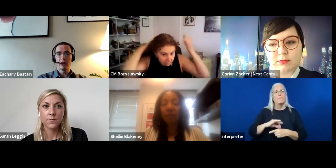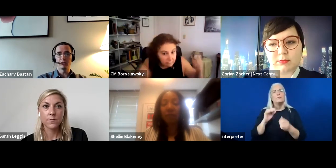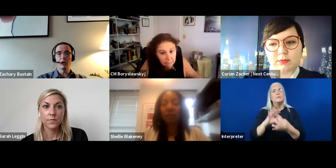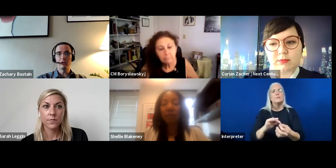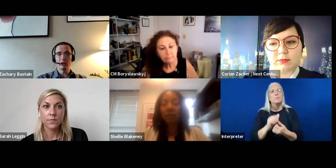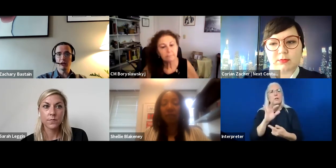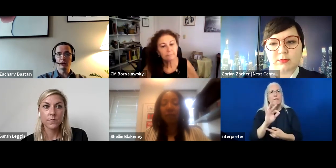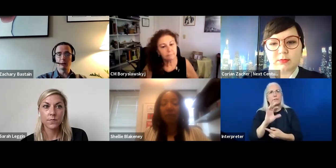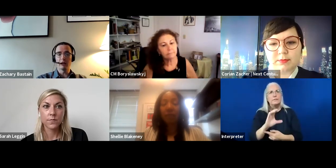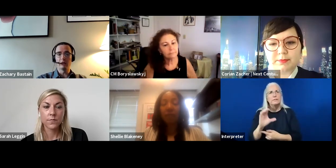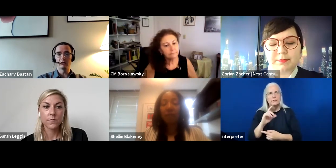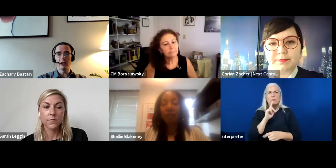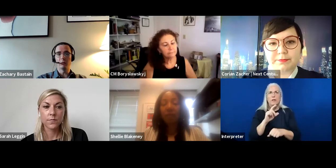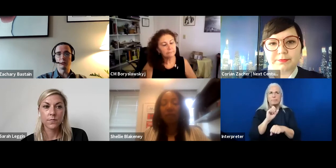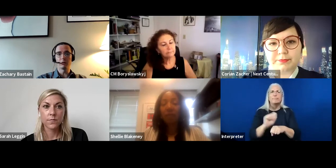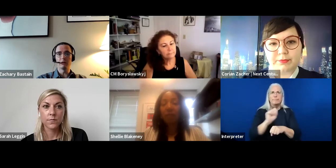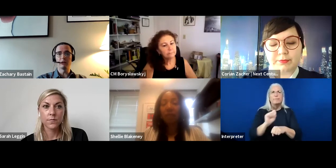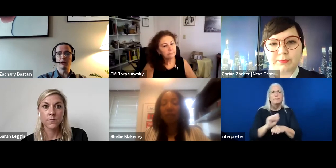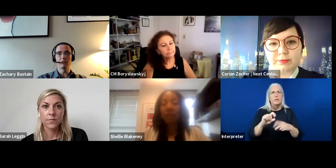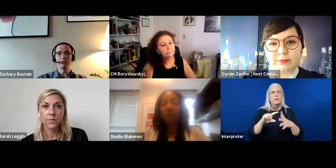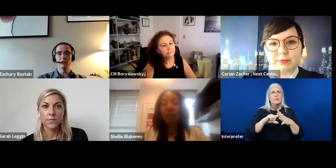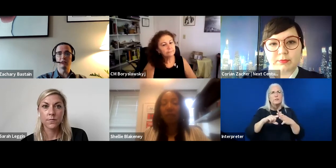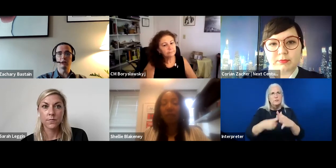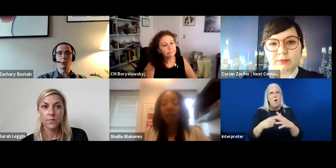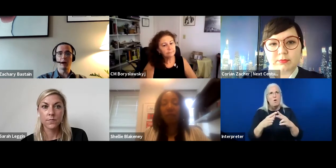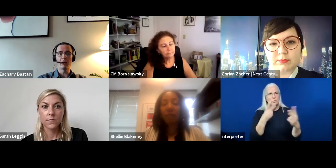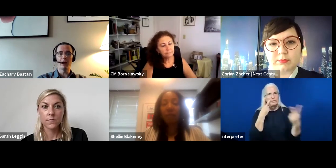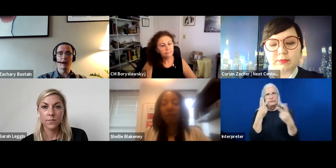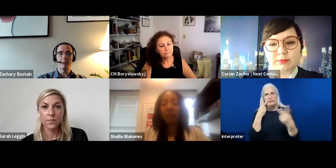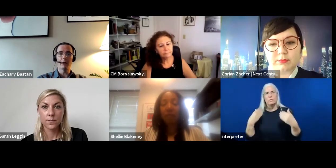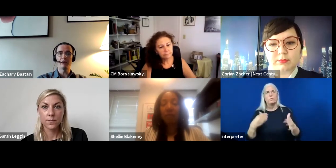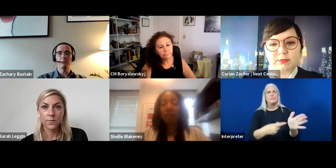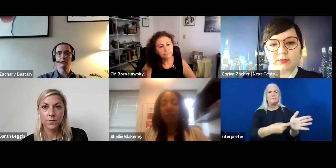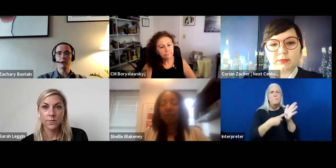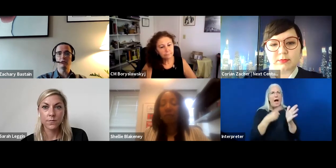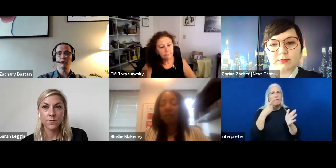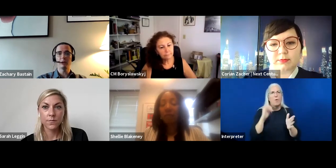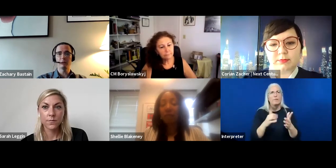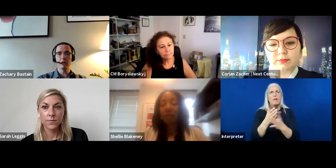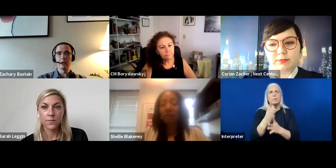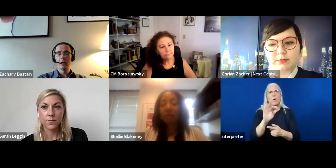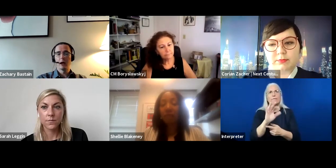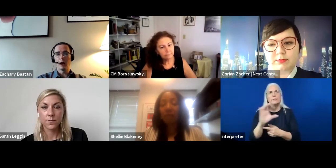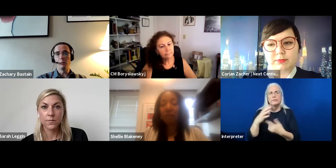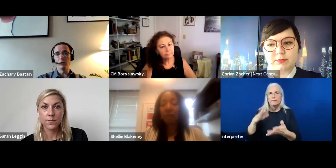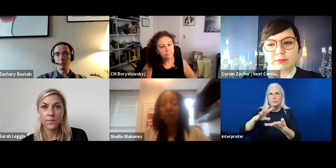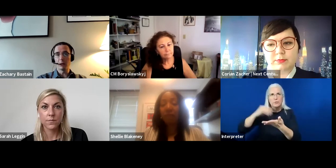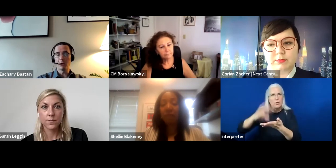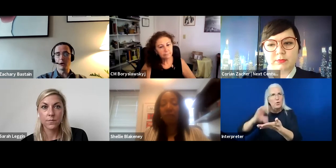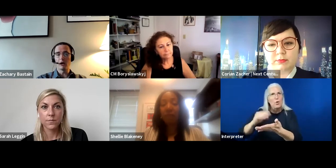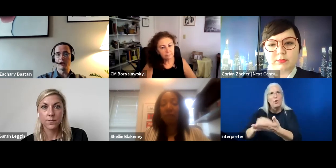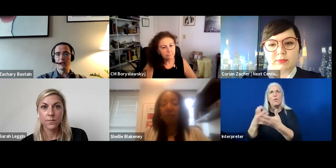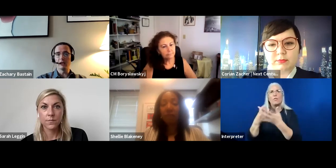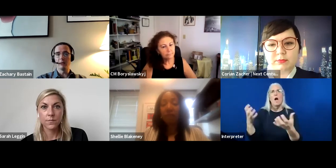administers, has already seen a lot of demand, and we believe that the FCC has learned quite a lot about the administration of the benefit. We've